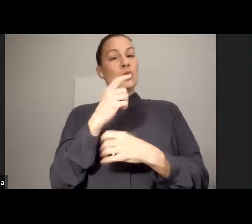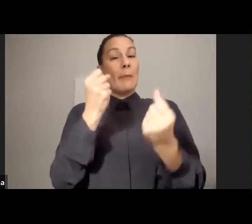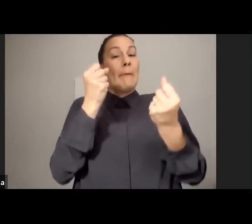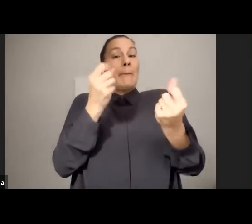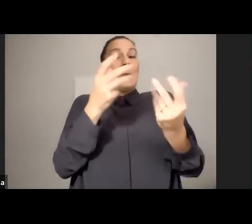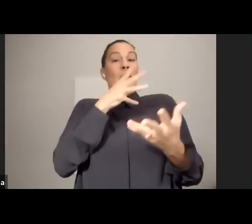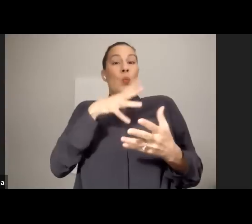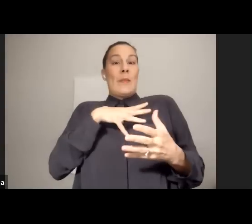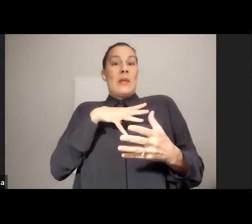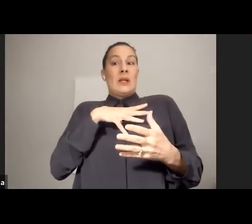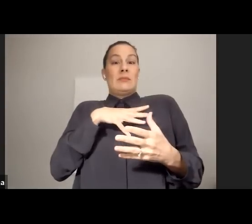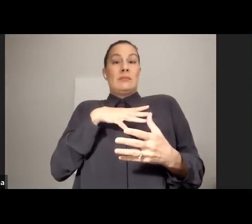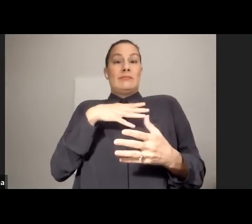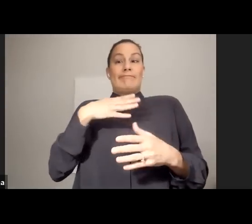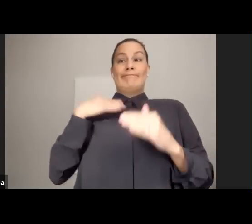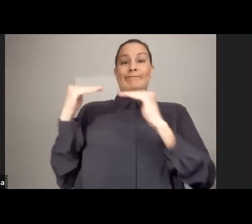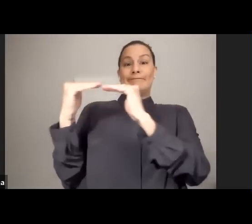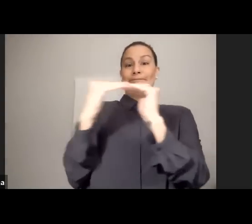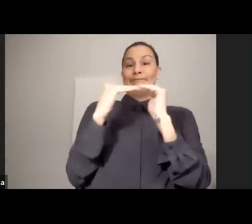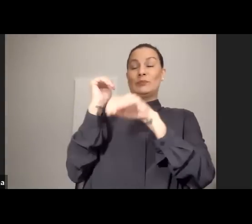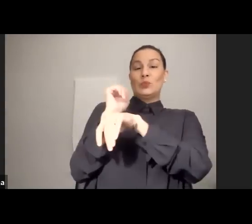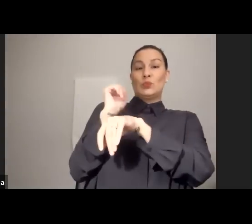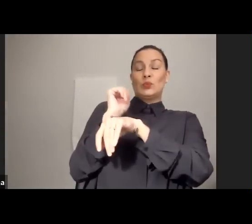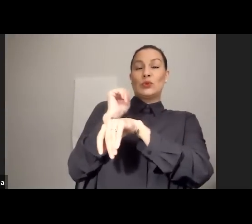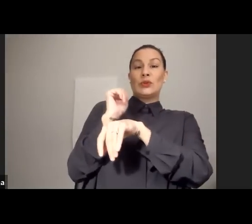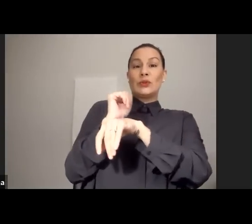industry, especially Black women.